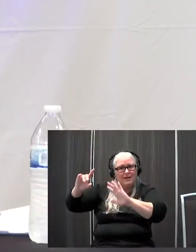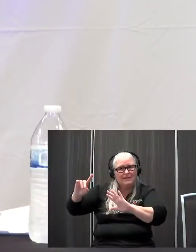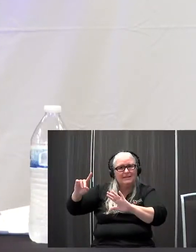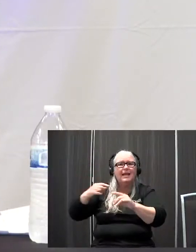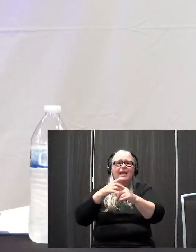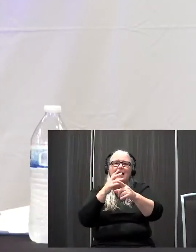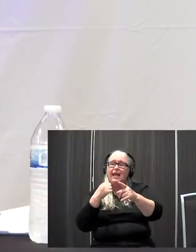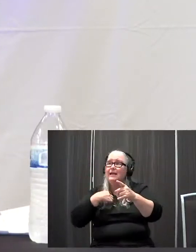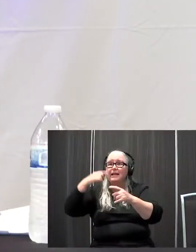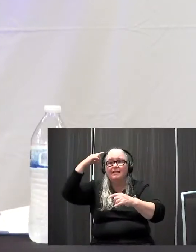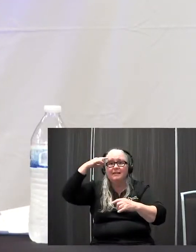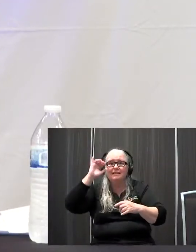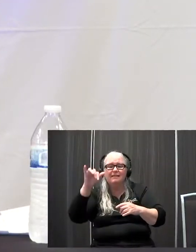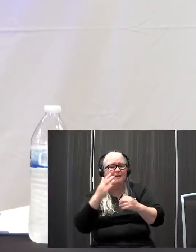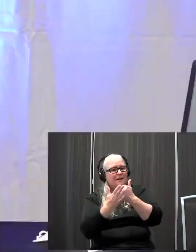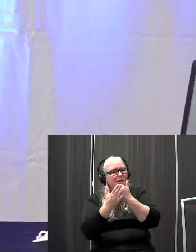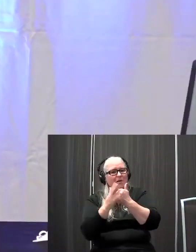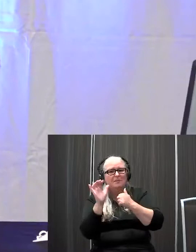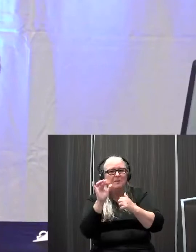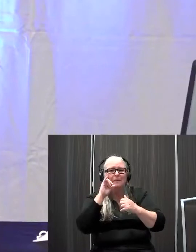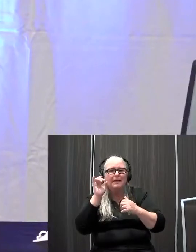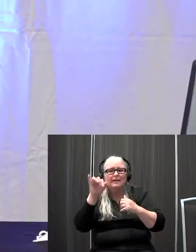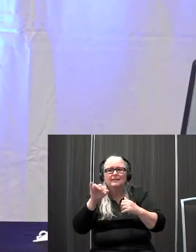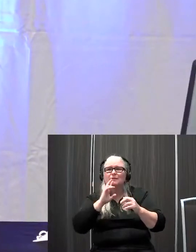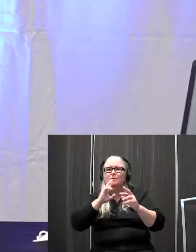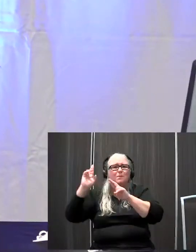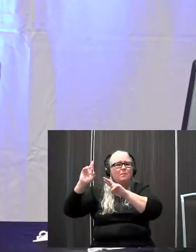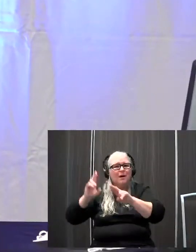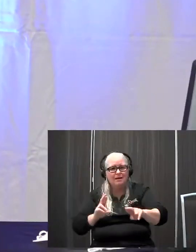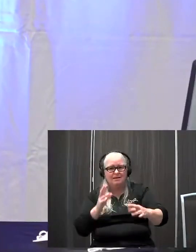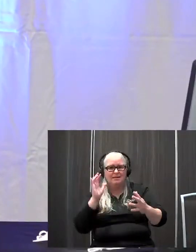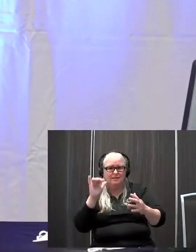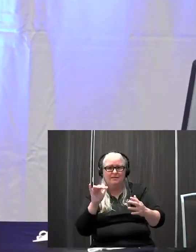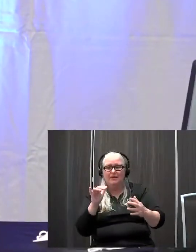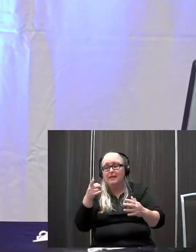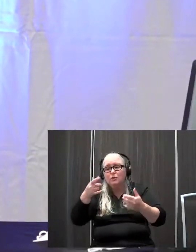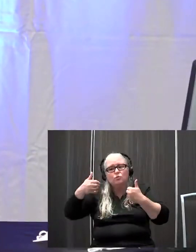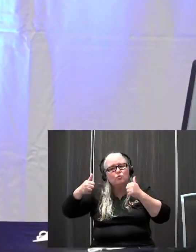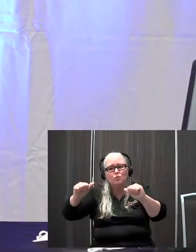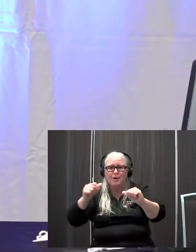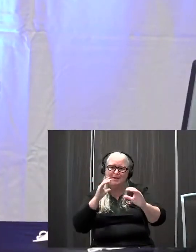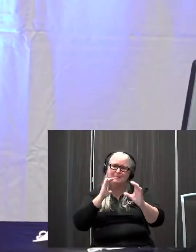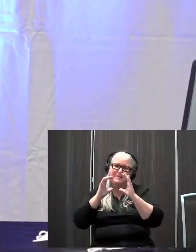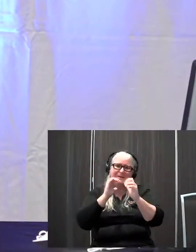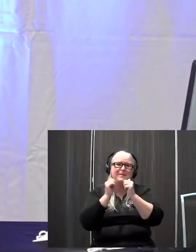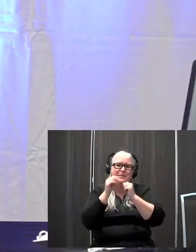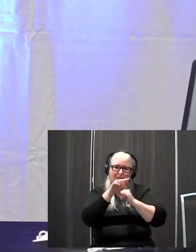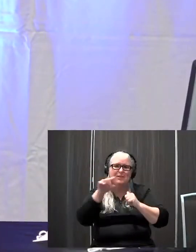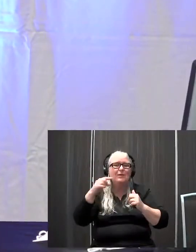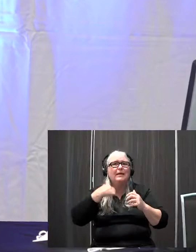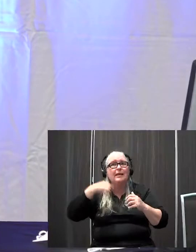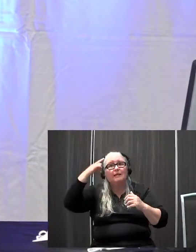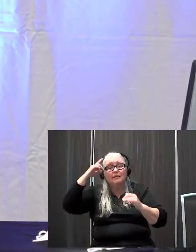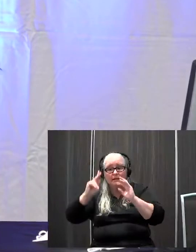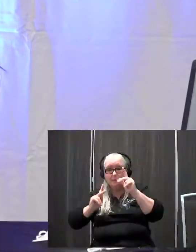redirect. think that's so helpful too, because it's still responsive to the fact that he's trying to communicate with you. I think people just become much